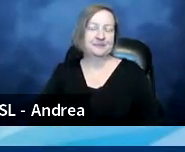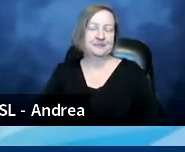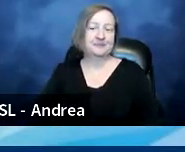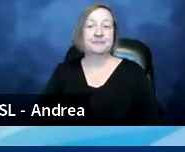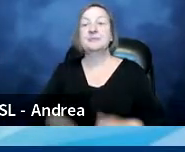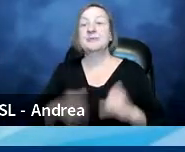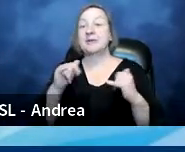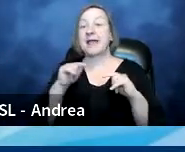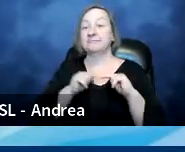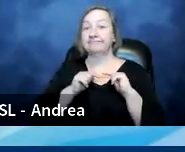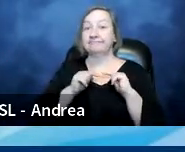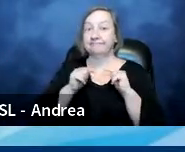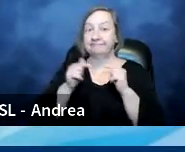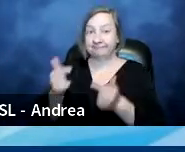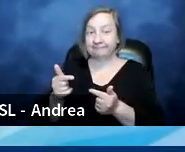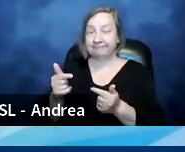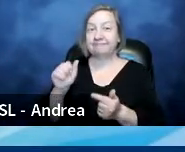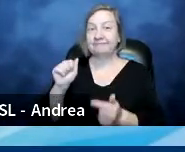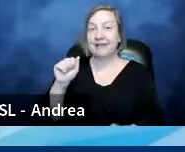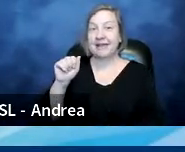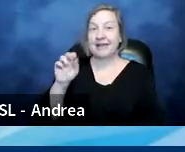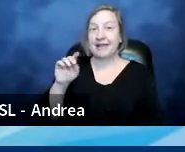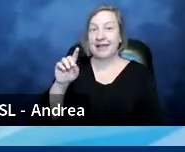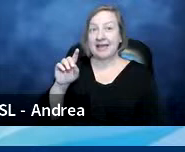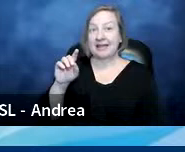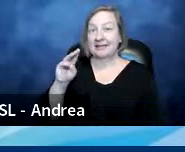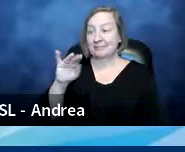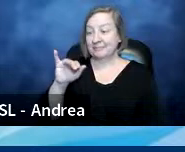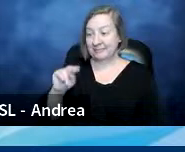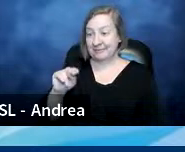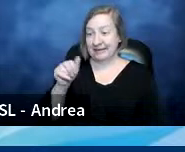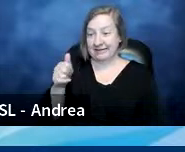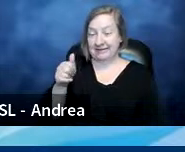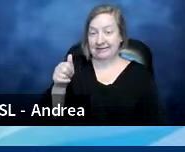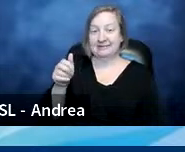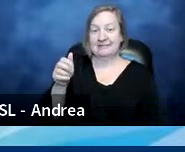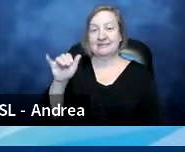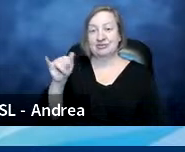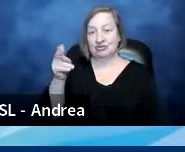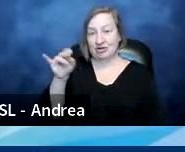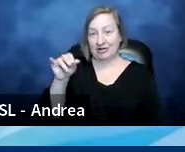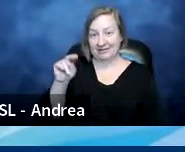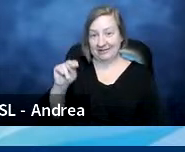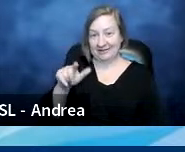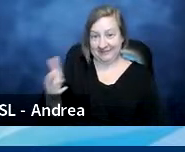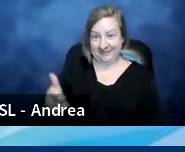So passing to Administrator Johnson, you're up.